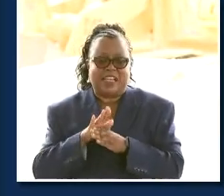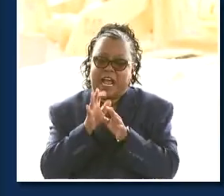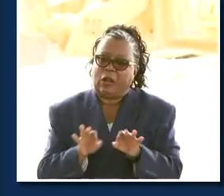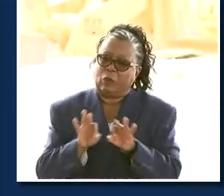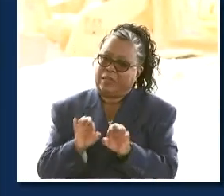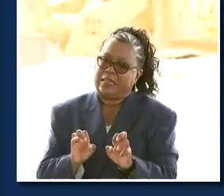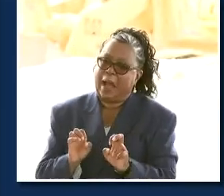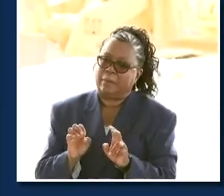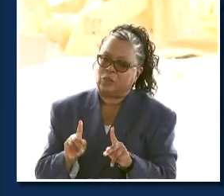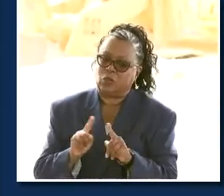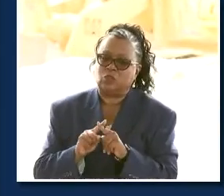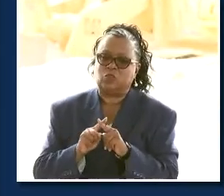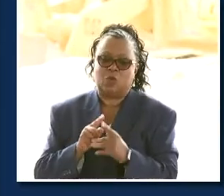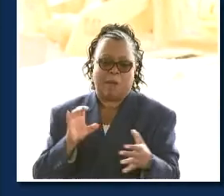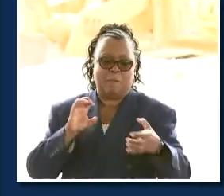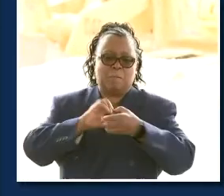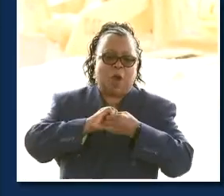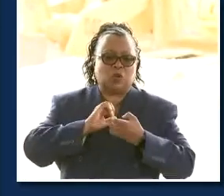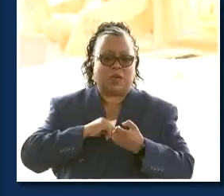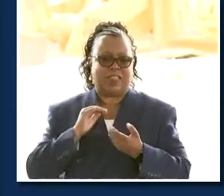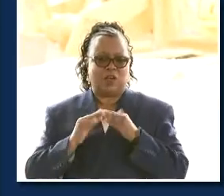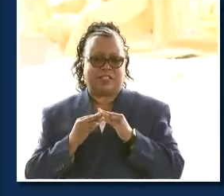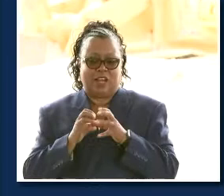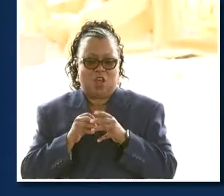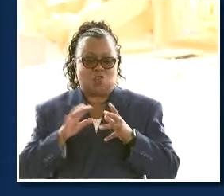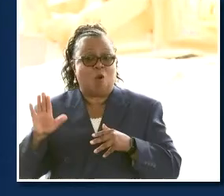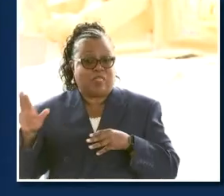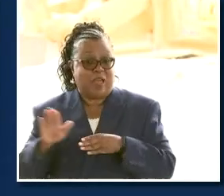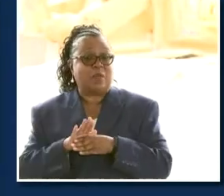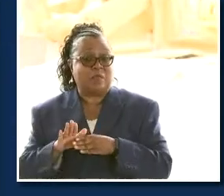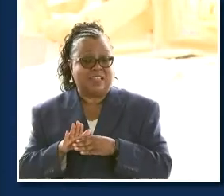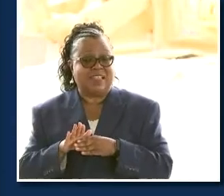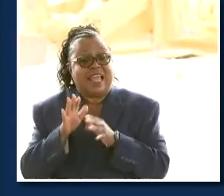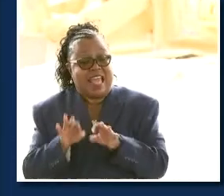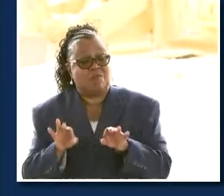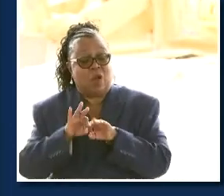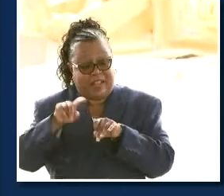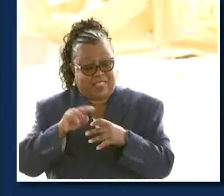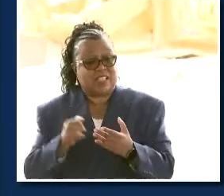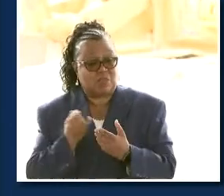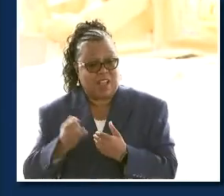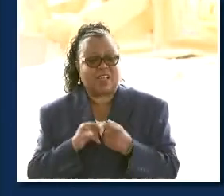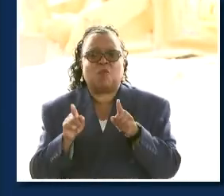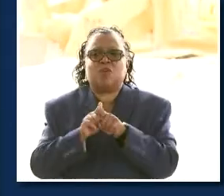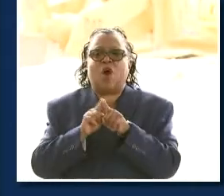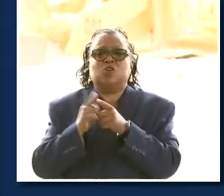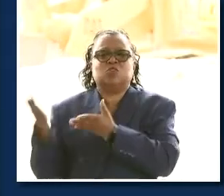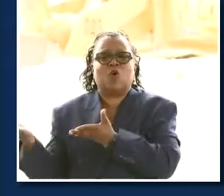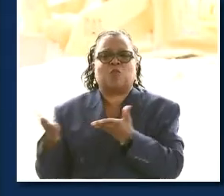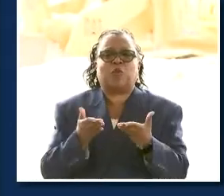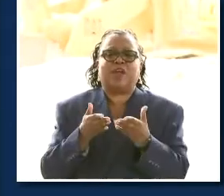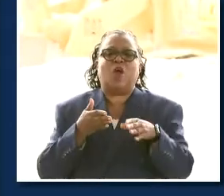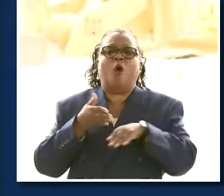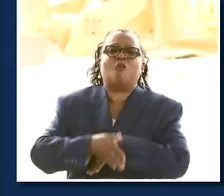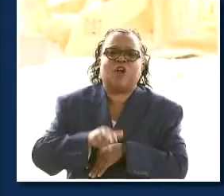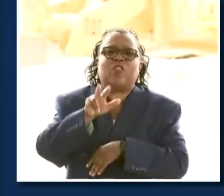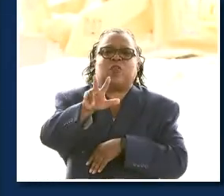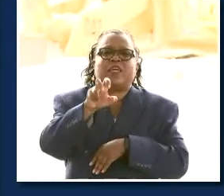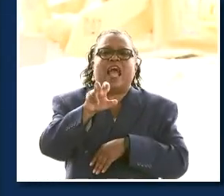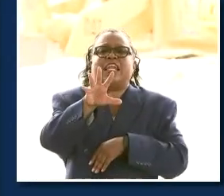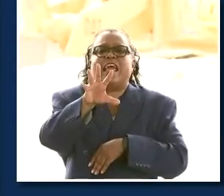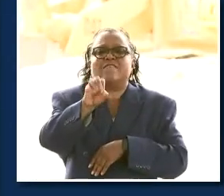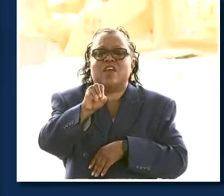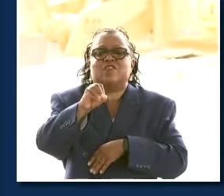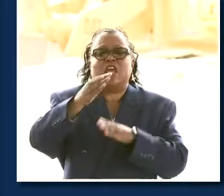critical opportunity to partner with our city and grow their business. Importantly, this project will also bring over